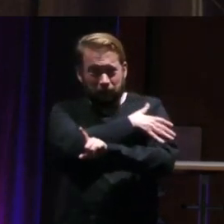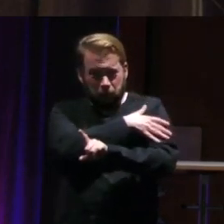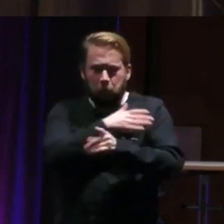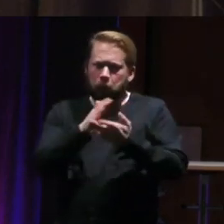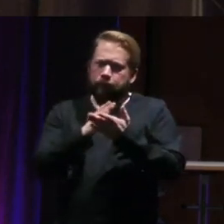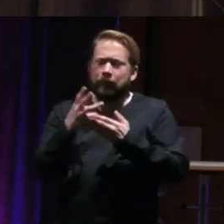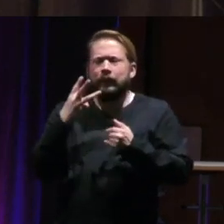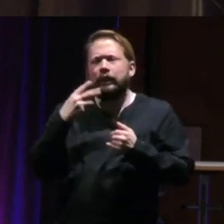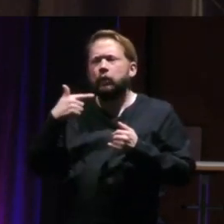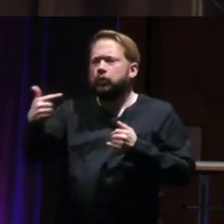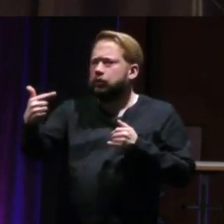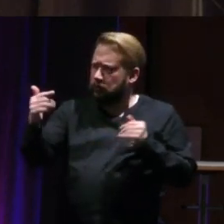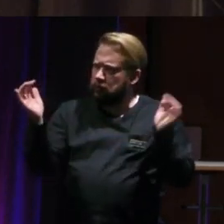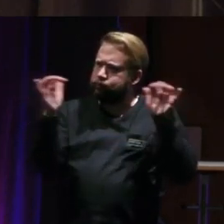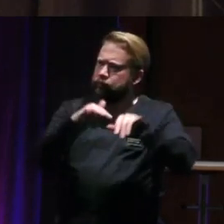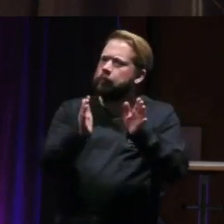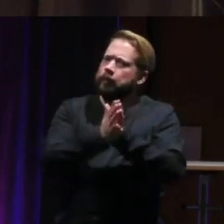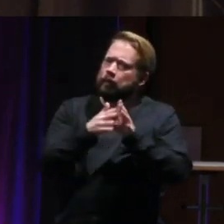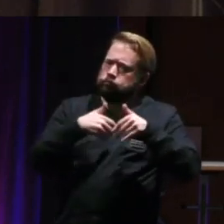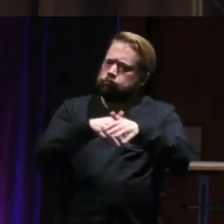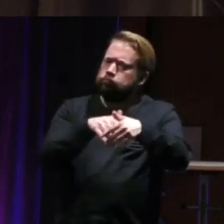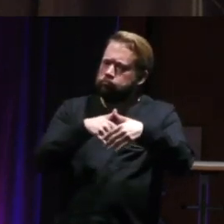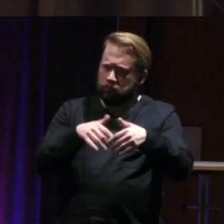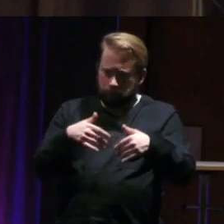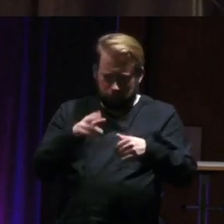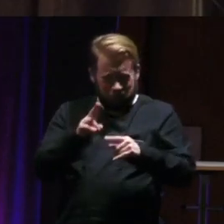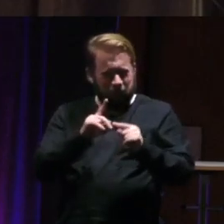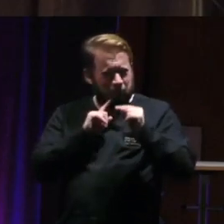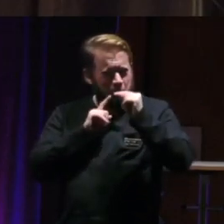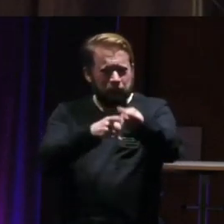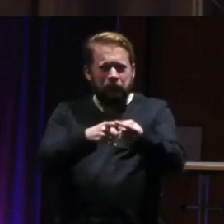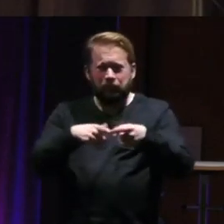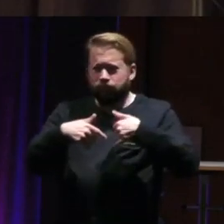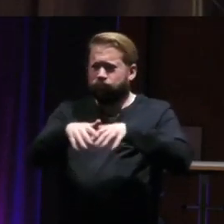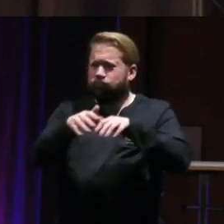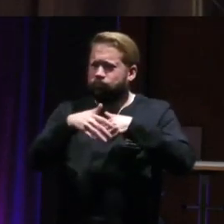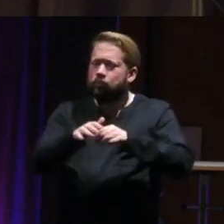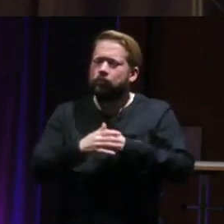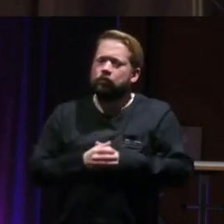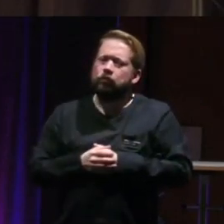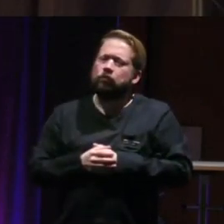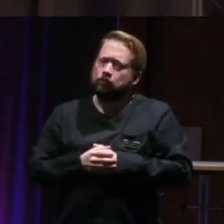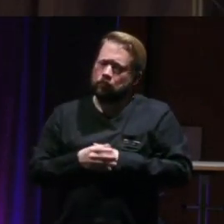And it was a real protest against pension,